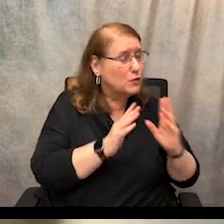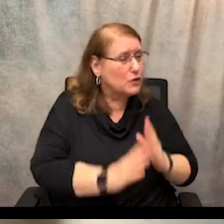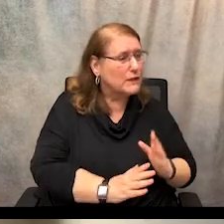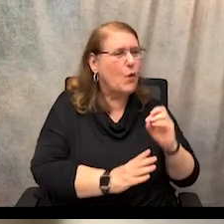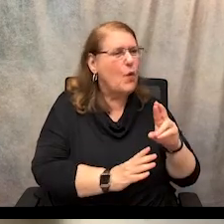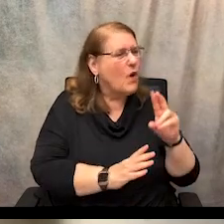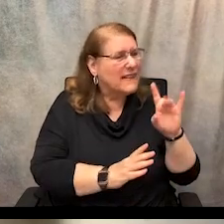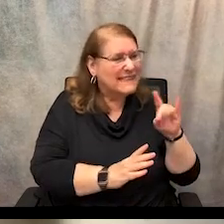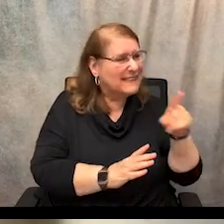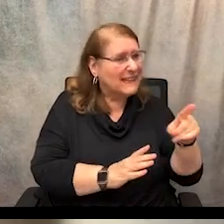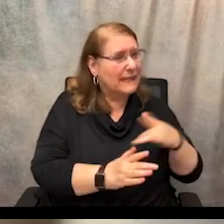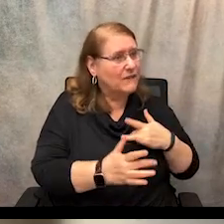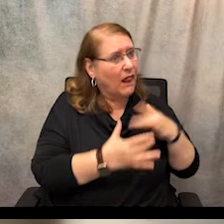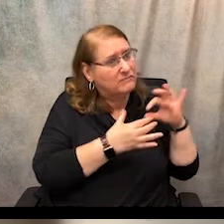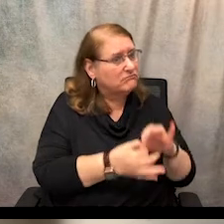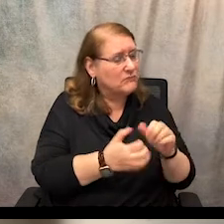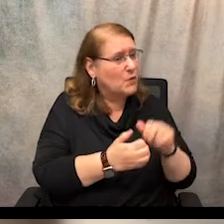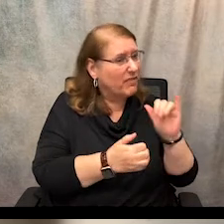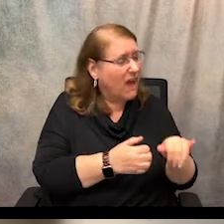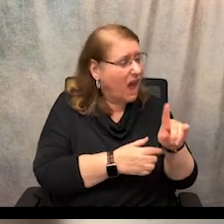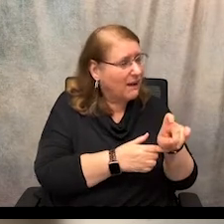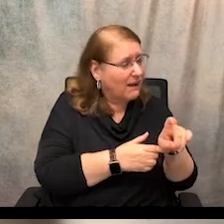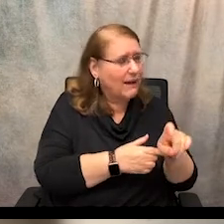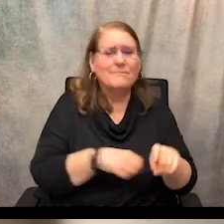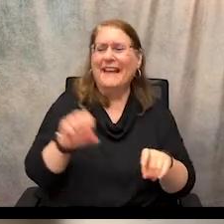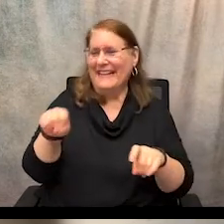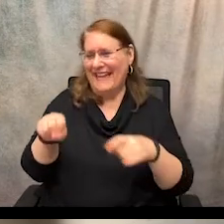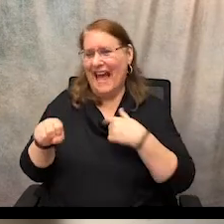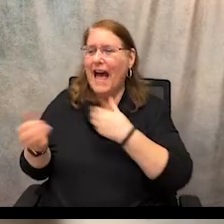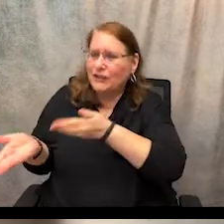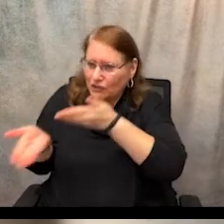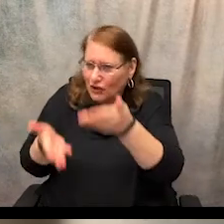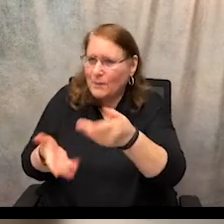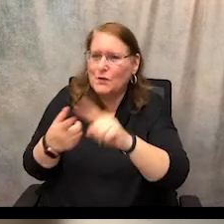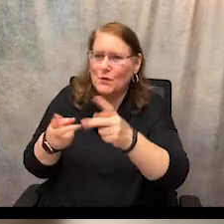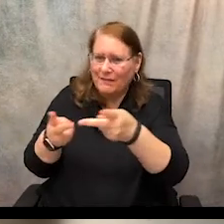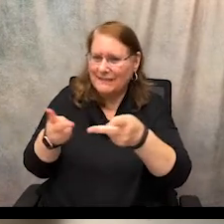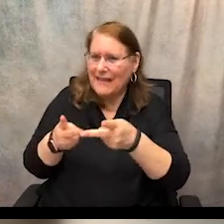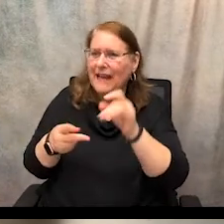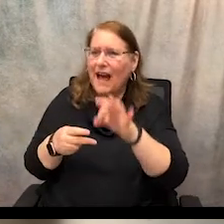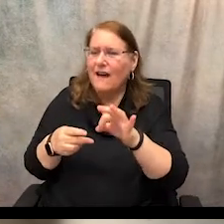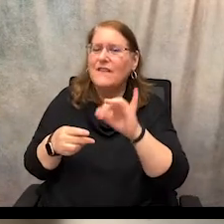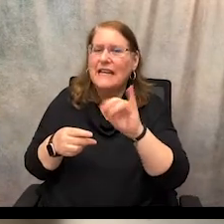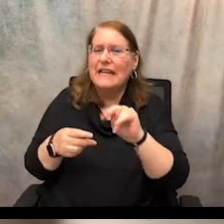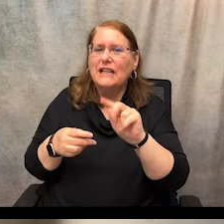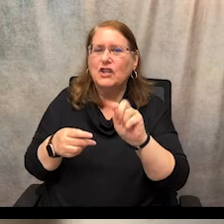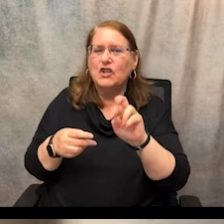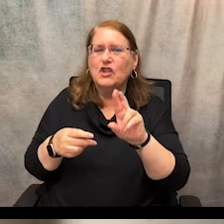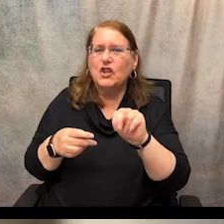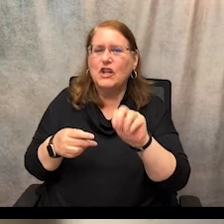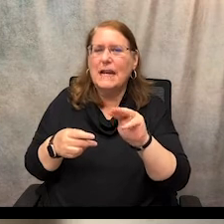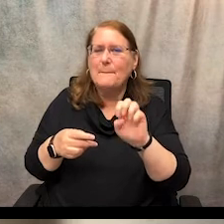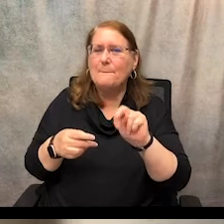that resonate for him at all? I took him to the site of the internment camp. We walked